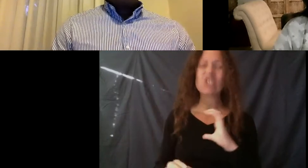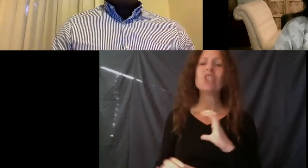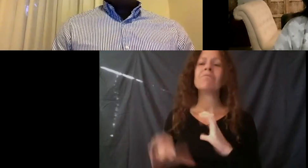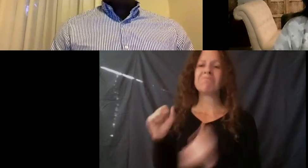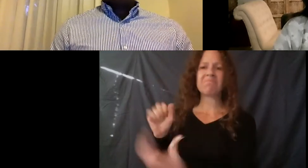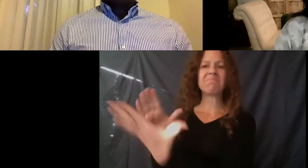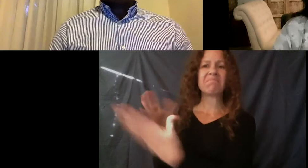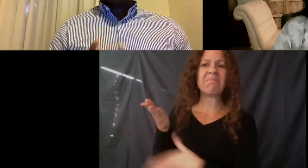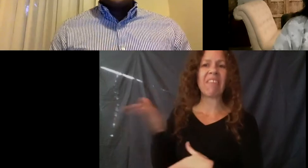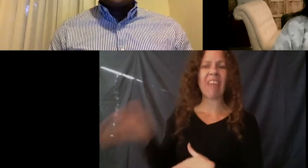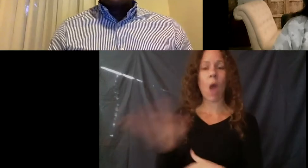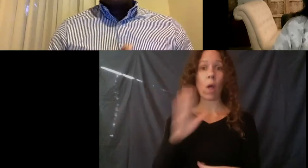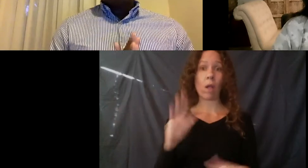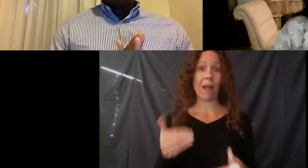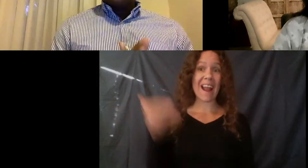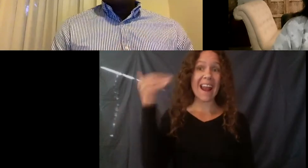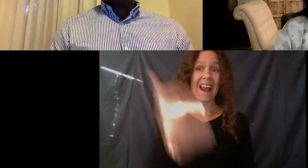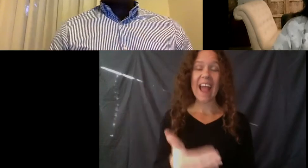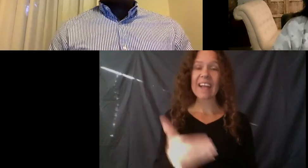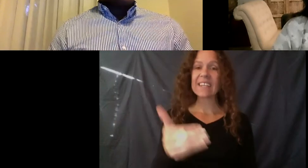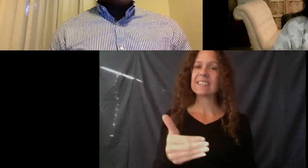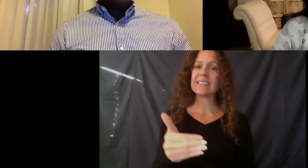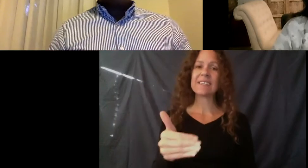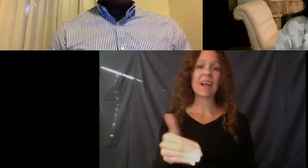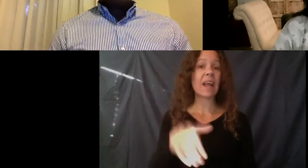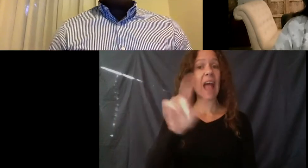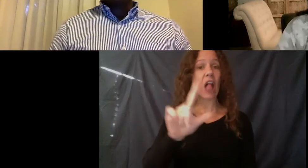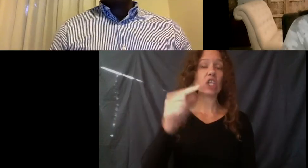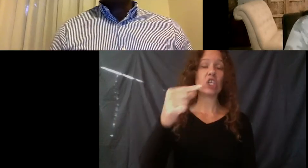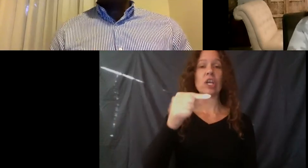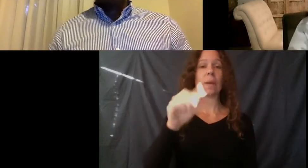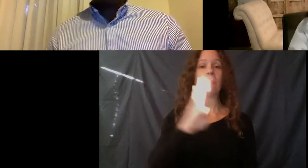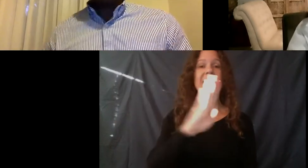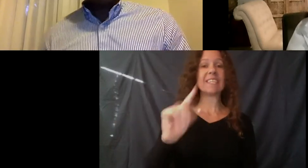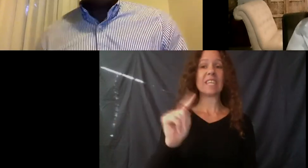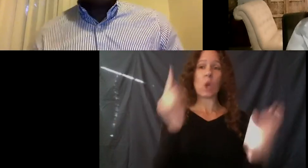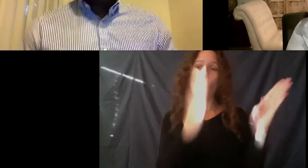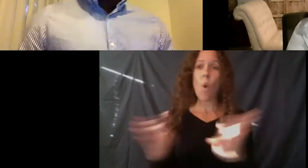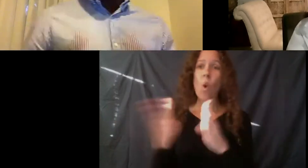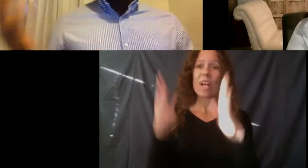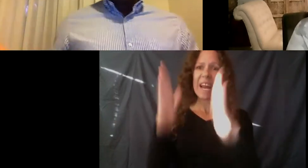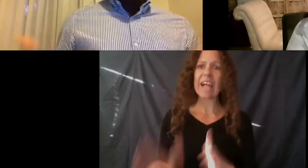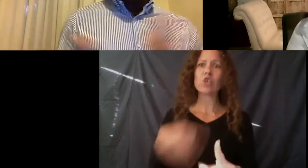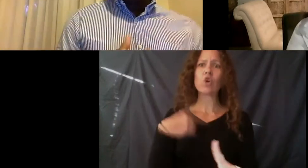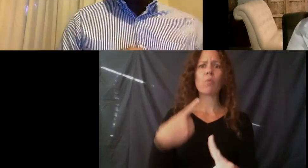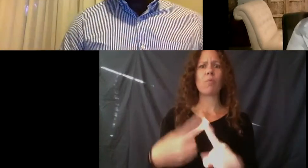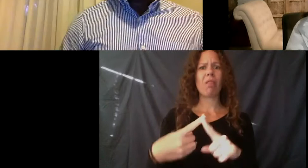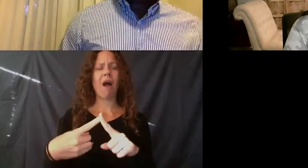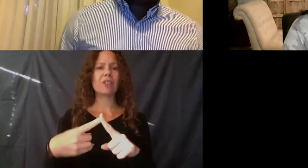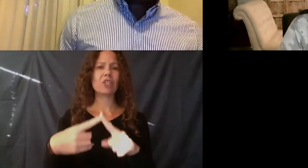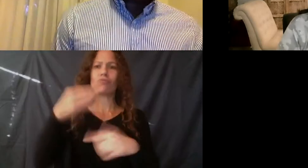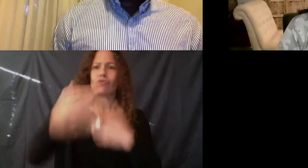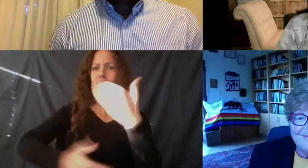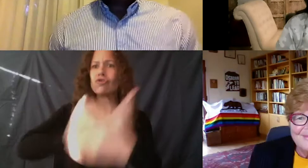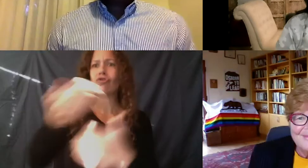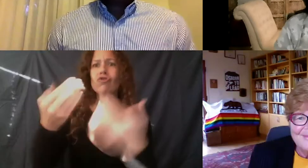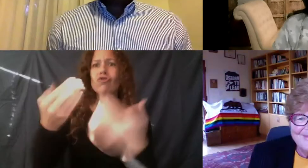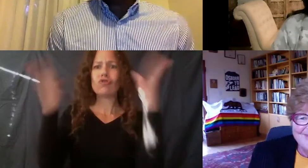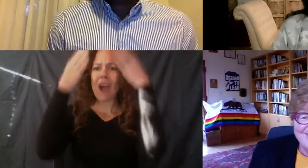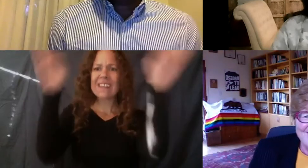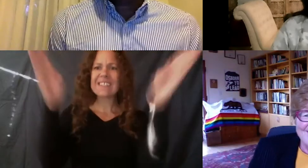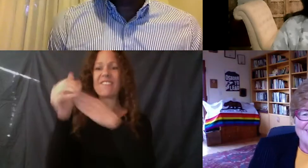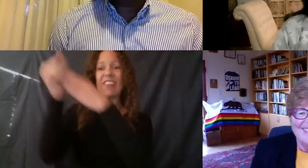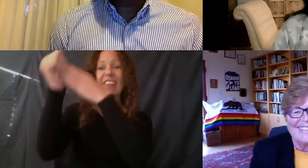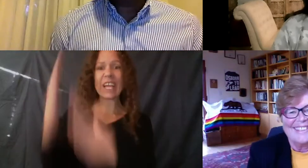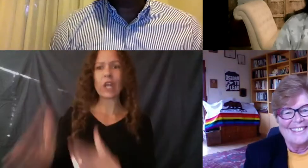want to introduce an iconic LGBT organizer and progressive movement leader and a personal hero to me. She